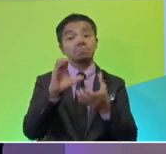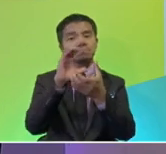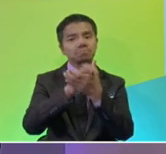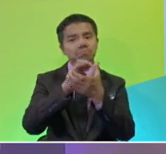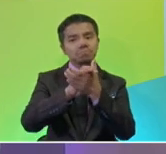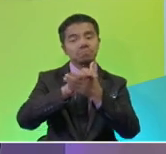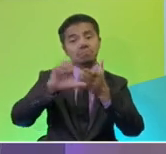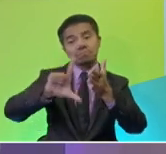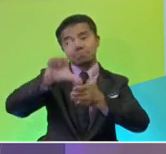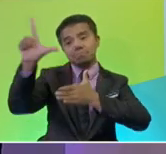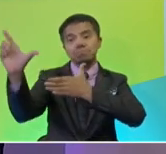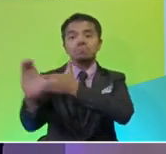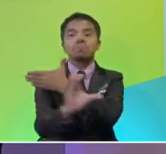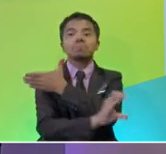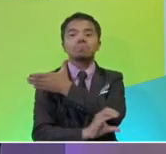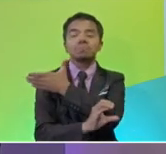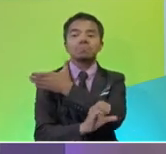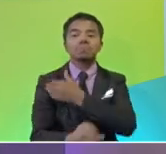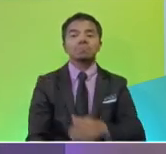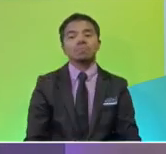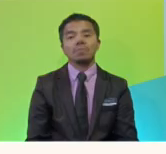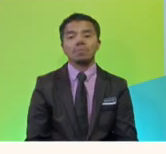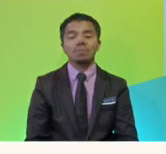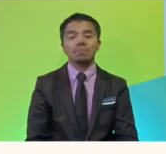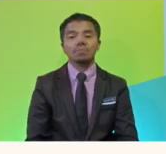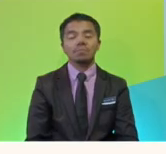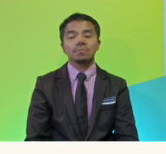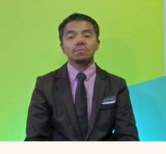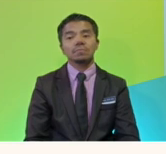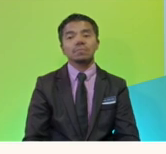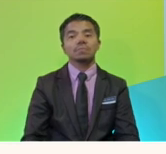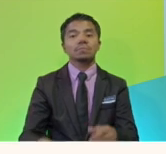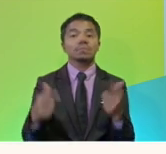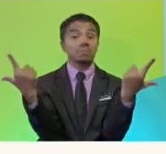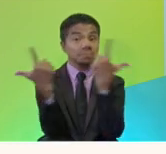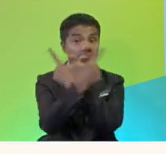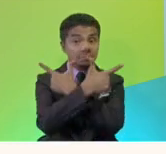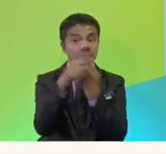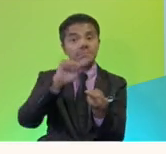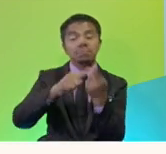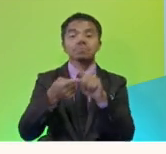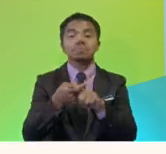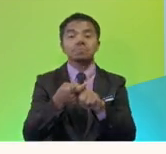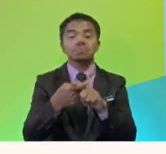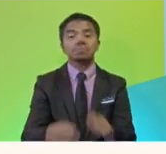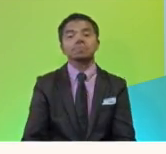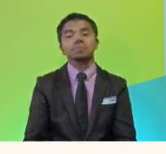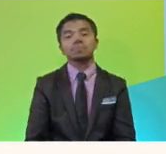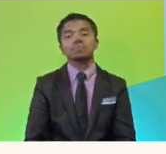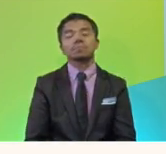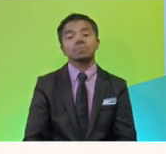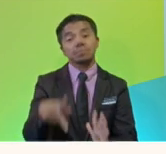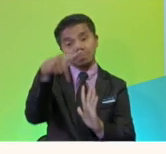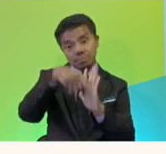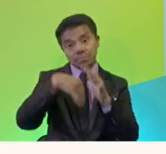has contacted your school and asked for a friendly match. Okay, in several games, so we have to choose our athletes, and then we are going to ask